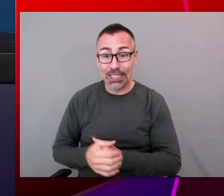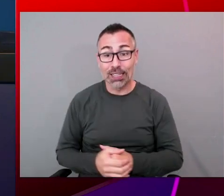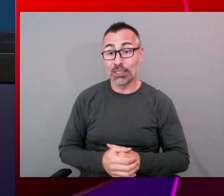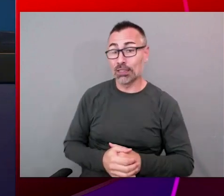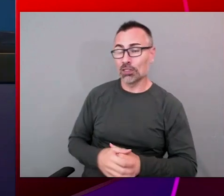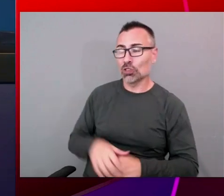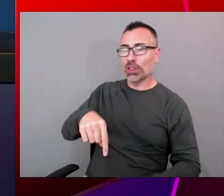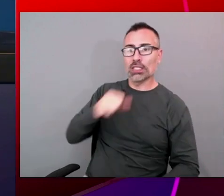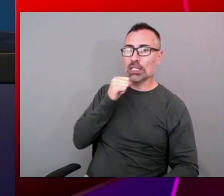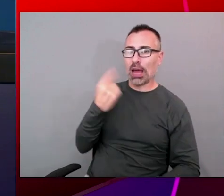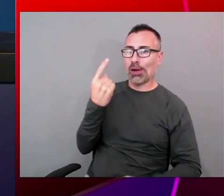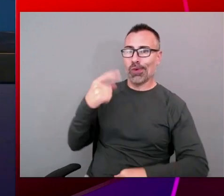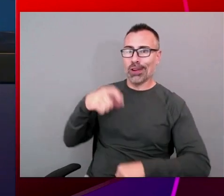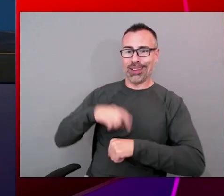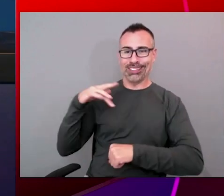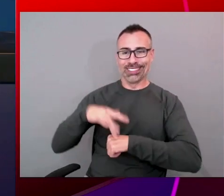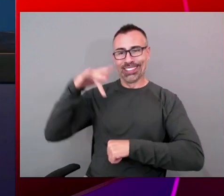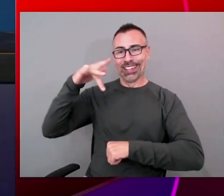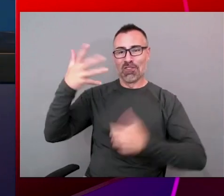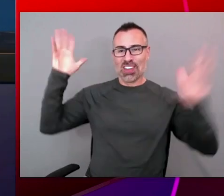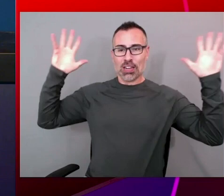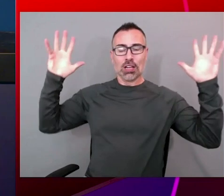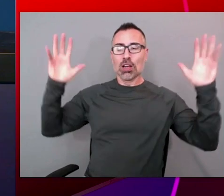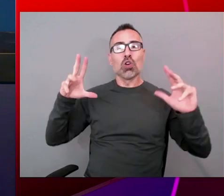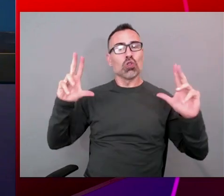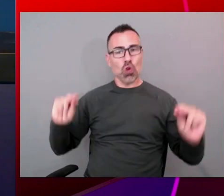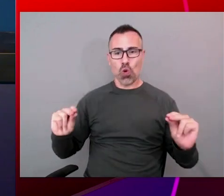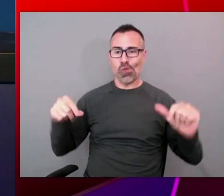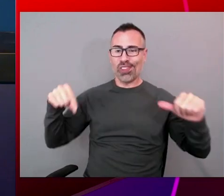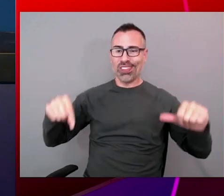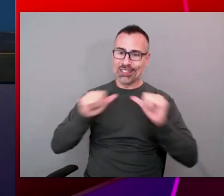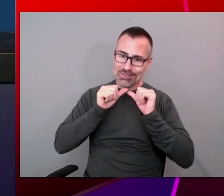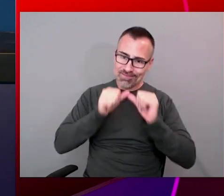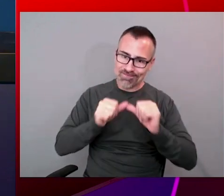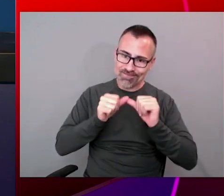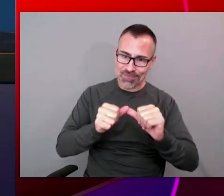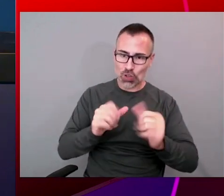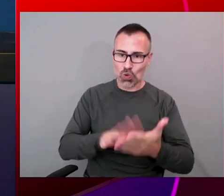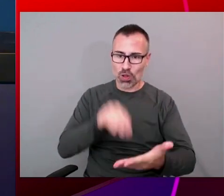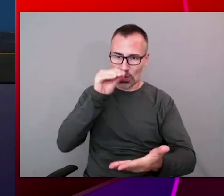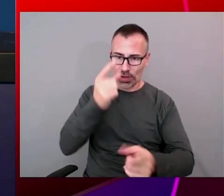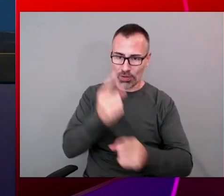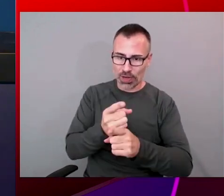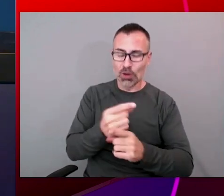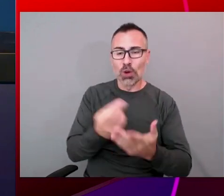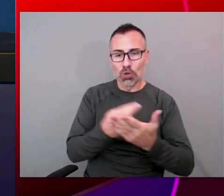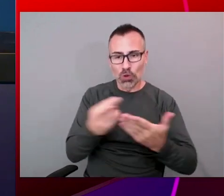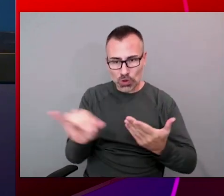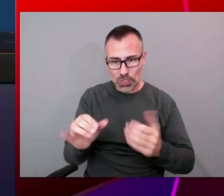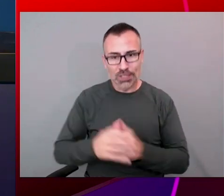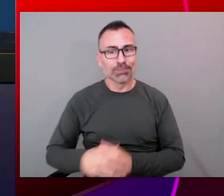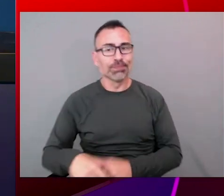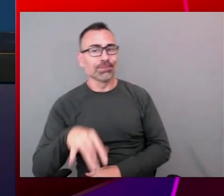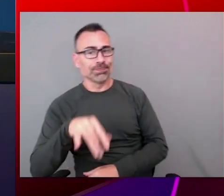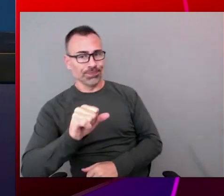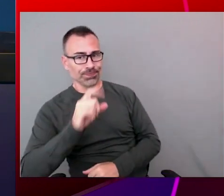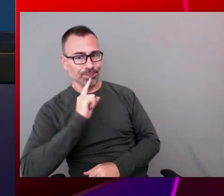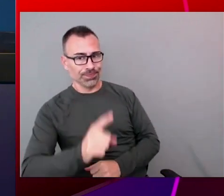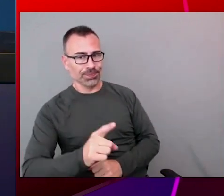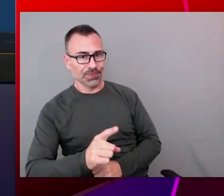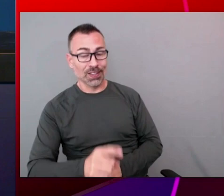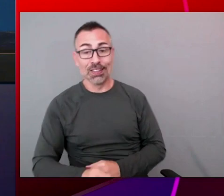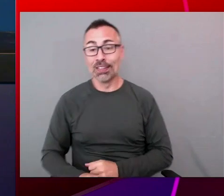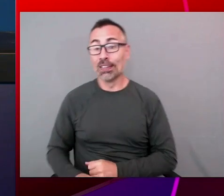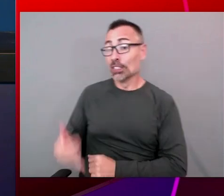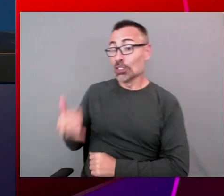away and do this. This is like almost a continual learning program for educators as well, a resource program. Yeah, definitely. Yeah. So we've talked about the front lines,